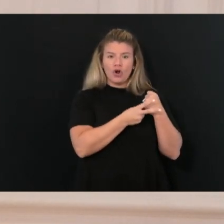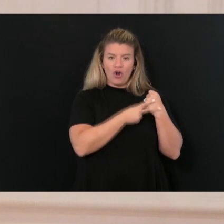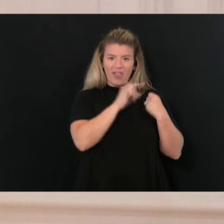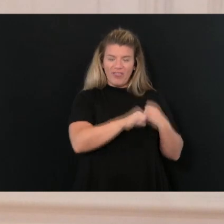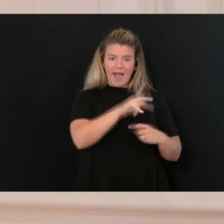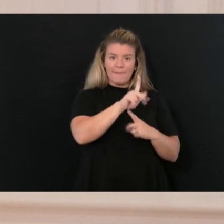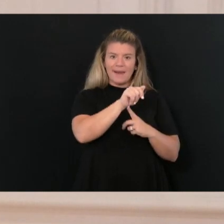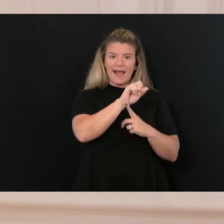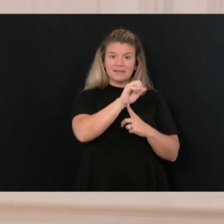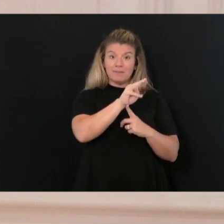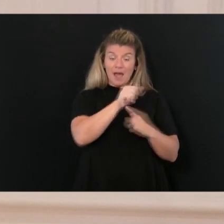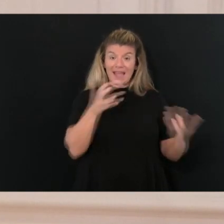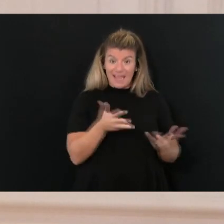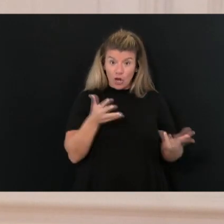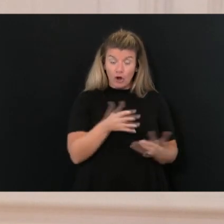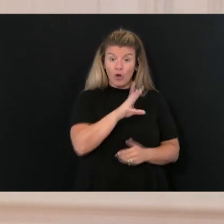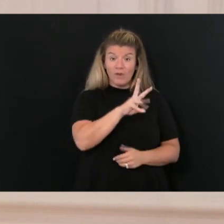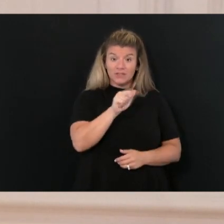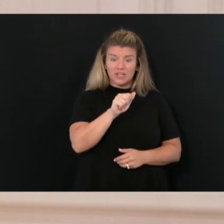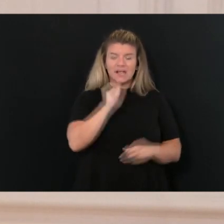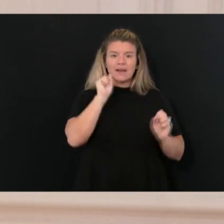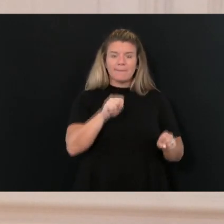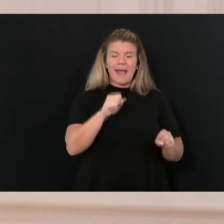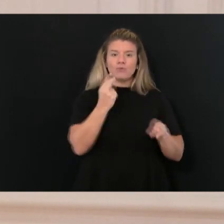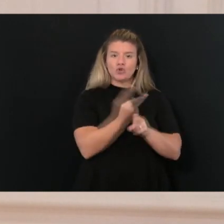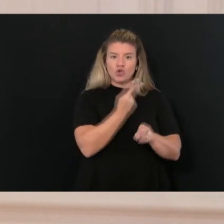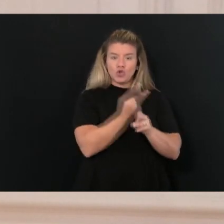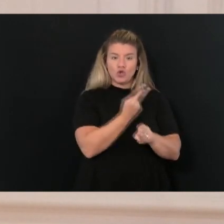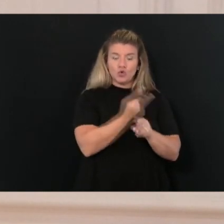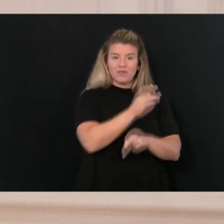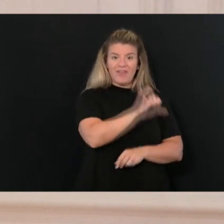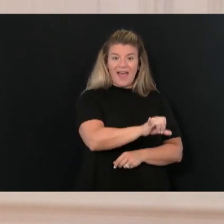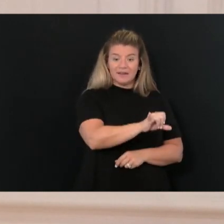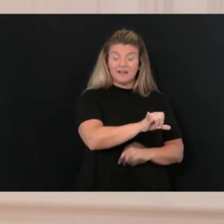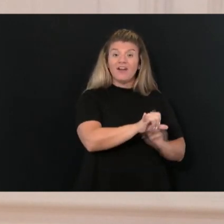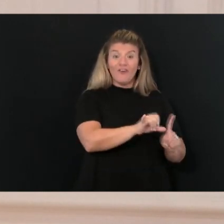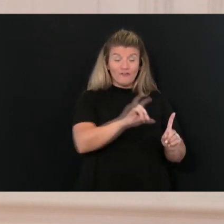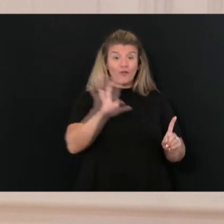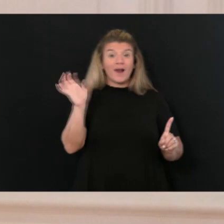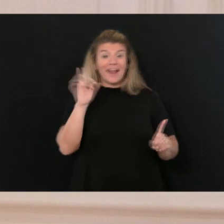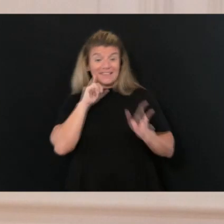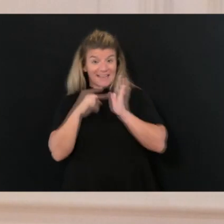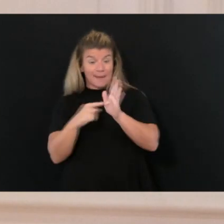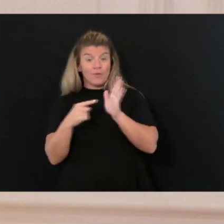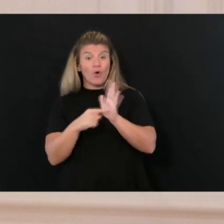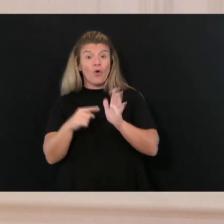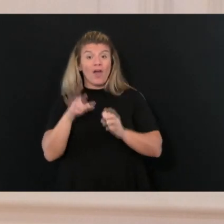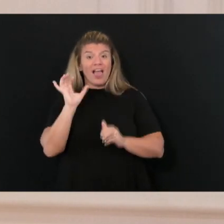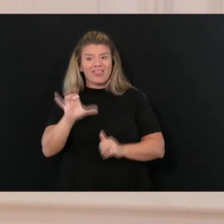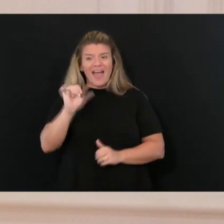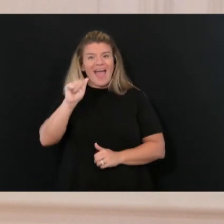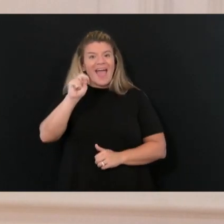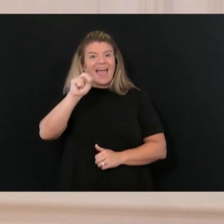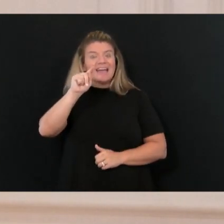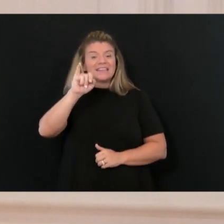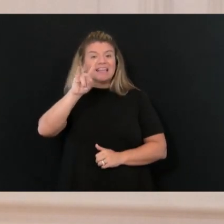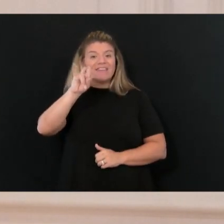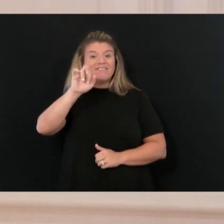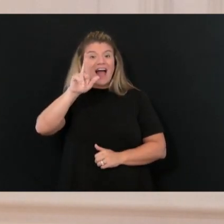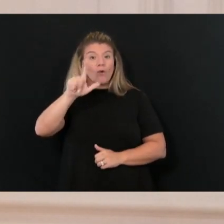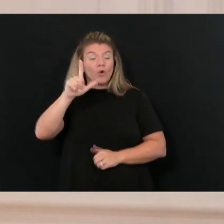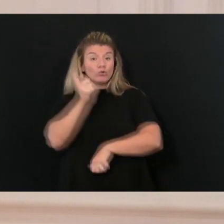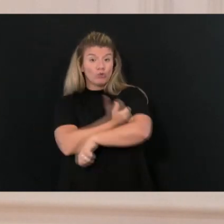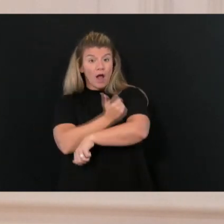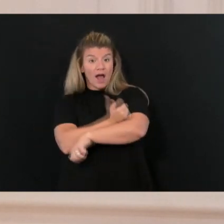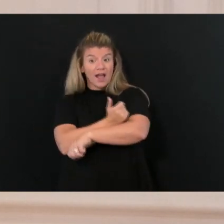plasma here in West Virginia to be able to be used just like remdesivir, the drug that is the antiviral drug, can be used